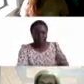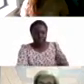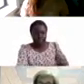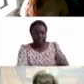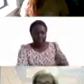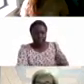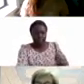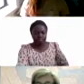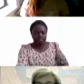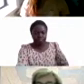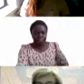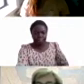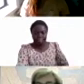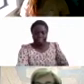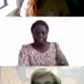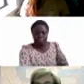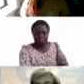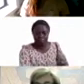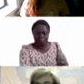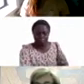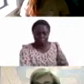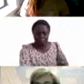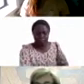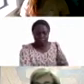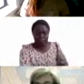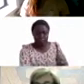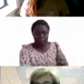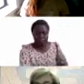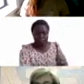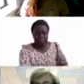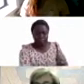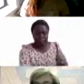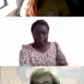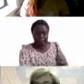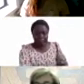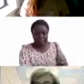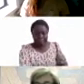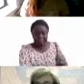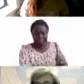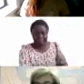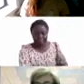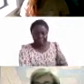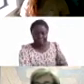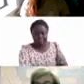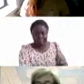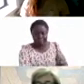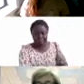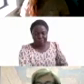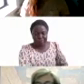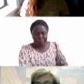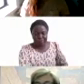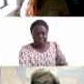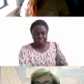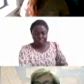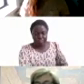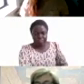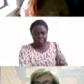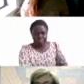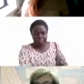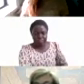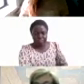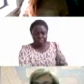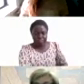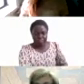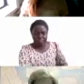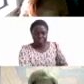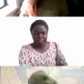So this is why women with disabilities have to do everything that the man tells them to do, and they can't make any